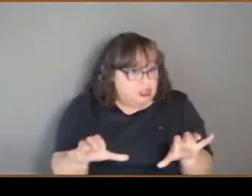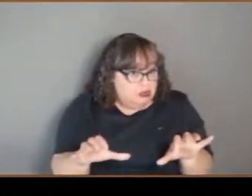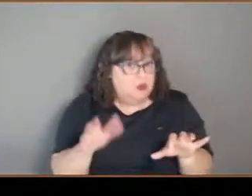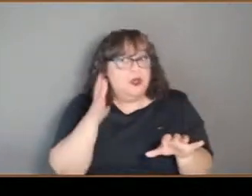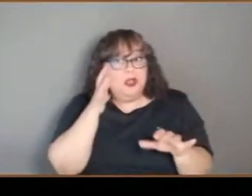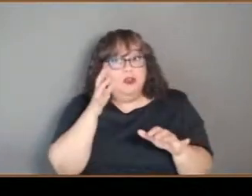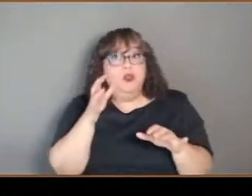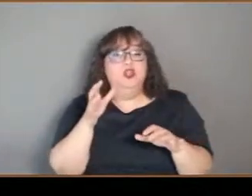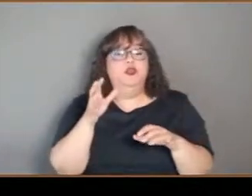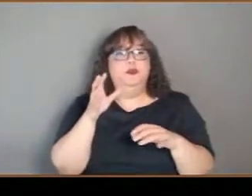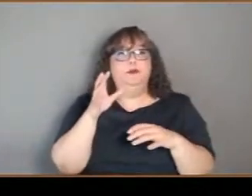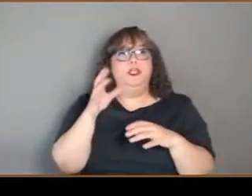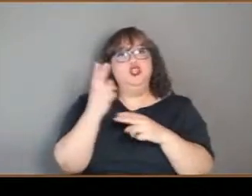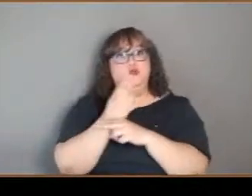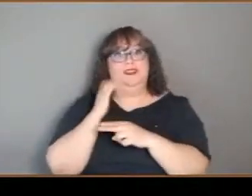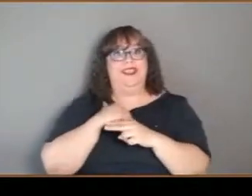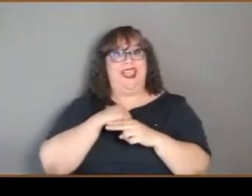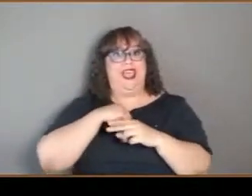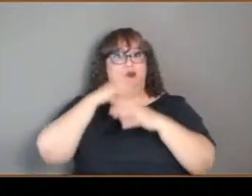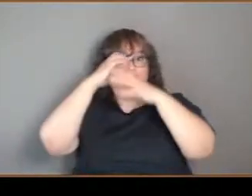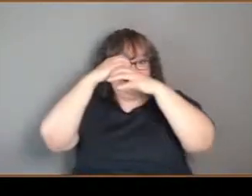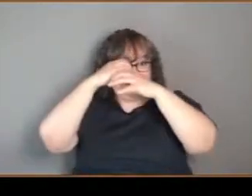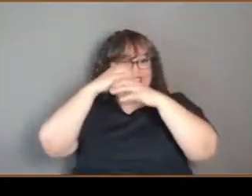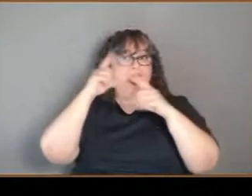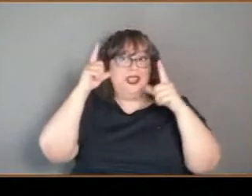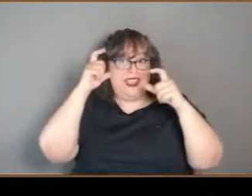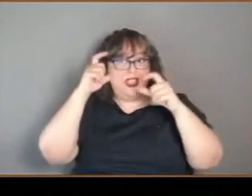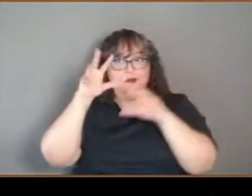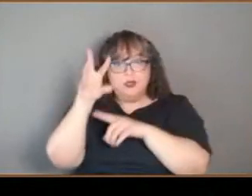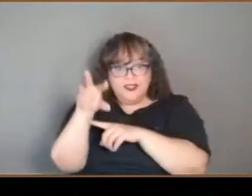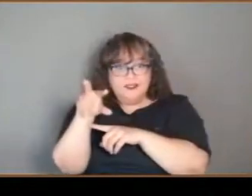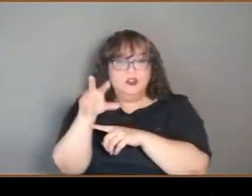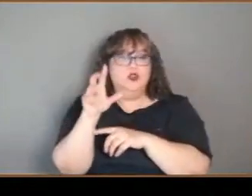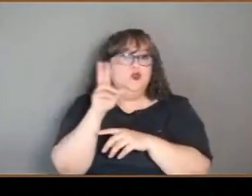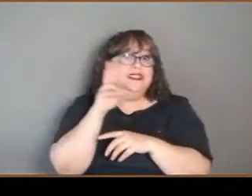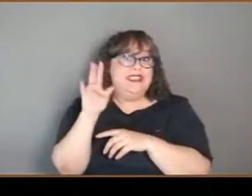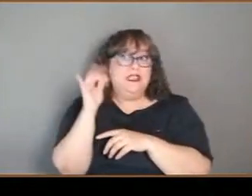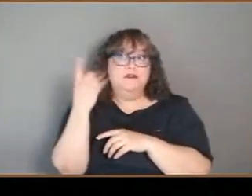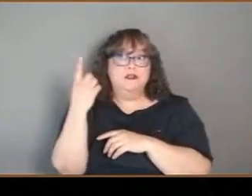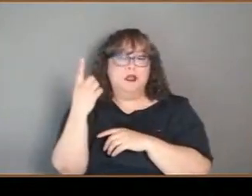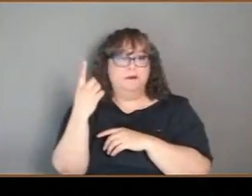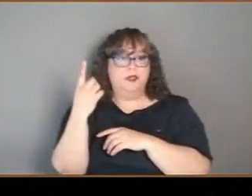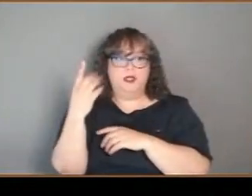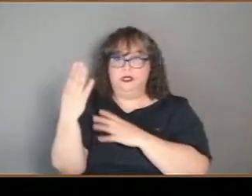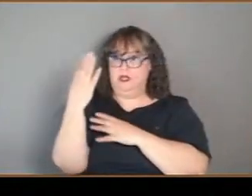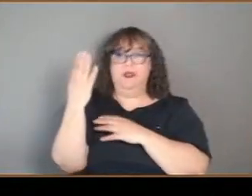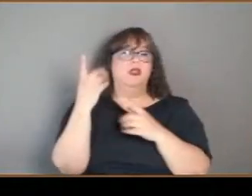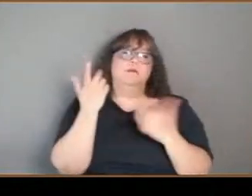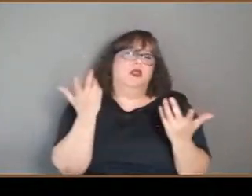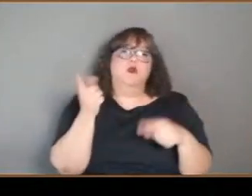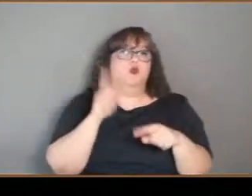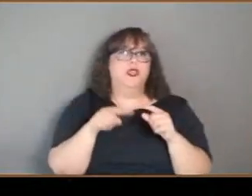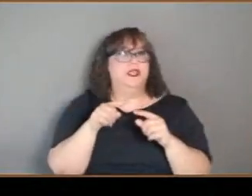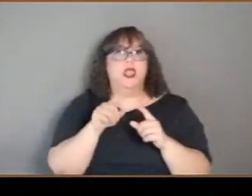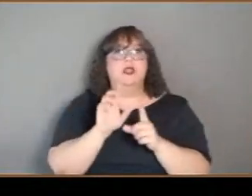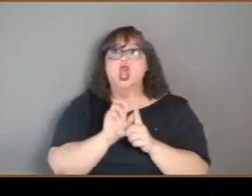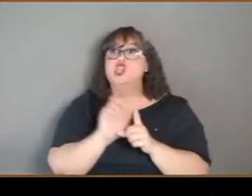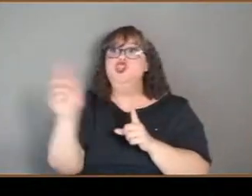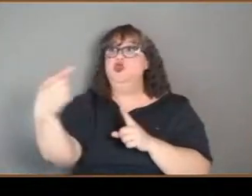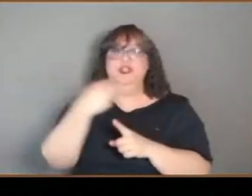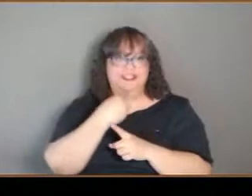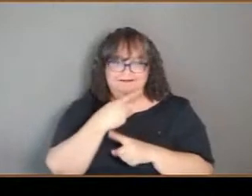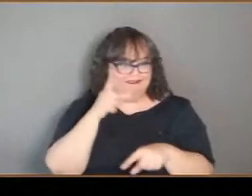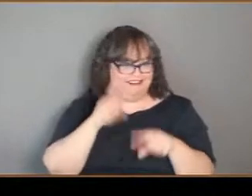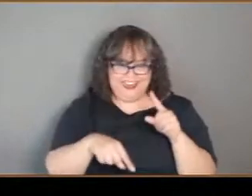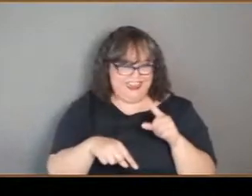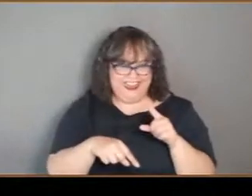camera systems to see if there's anything, but it is going to be difficult. We're not going to be doing a U-turn, let's just put it like that. But, you know. A U-turn is not